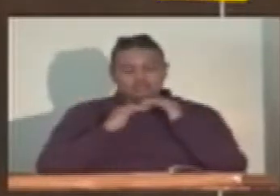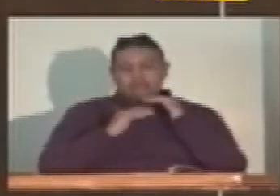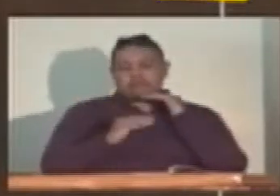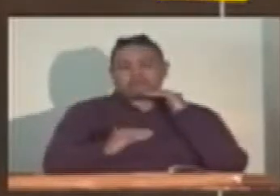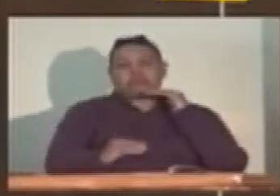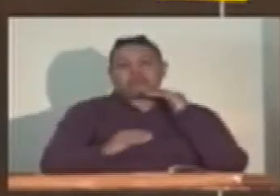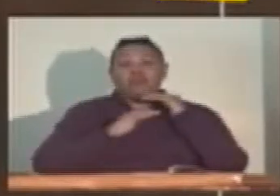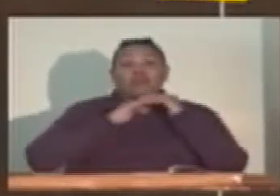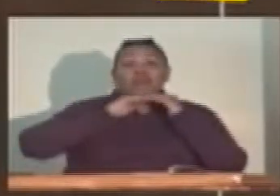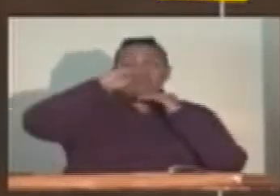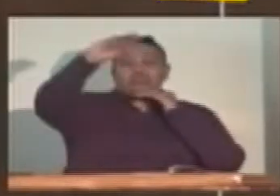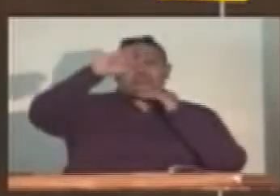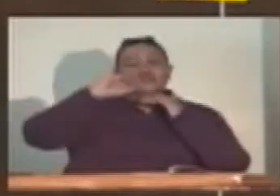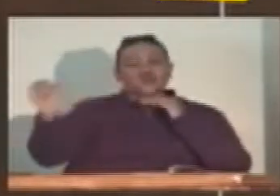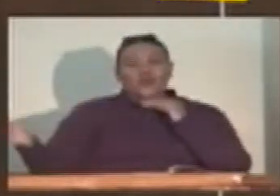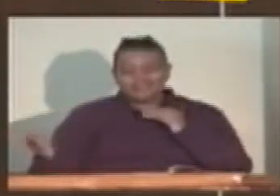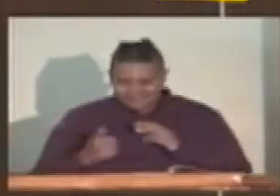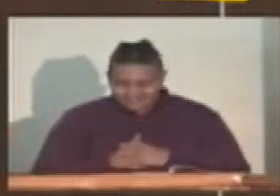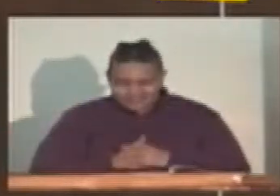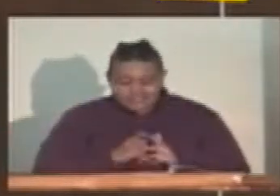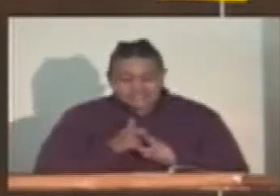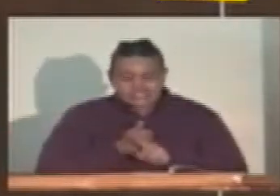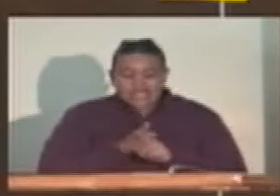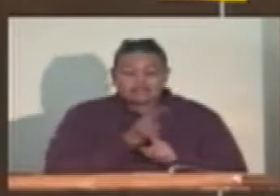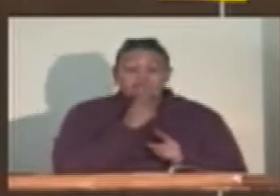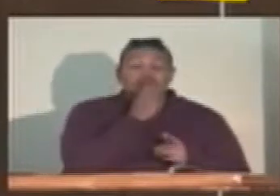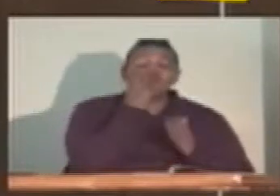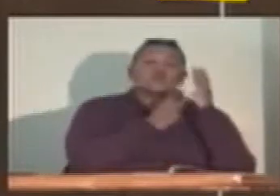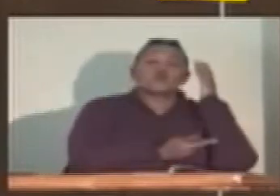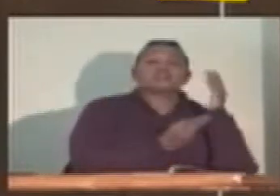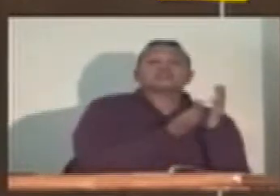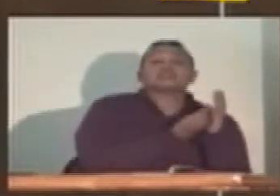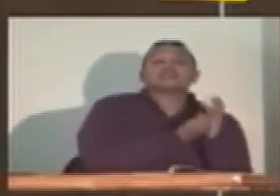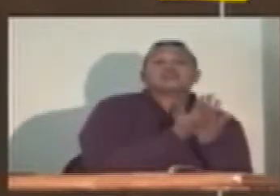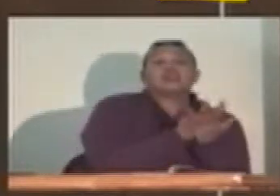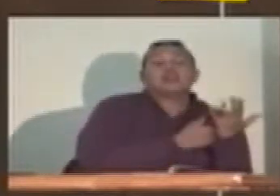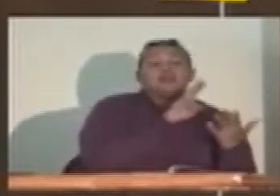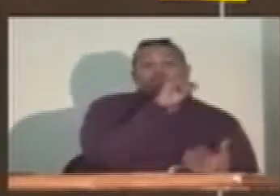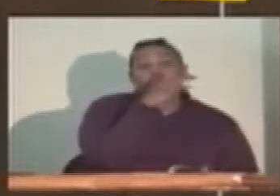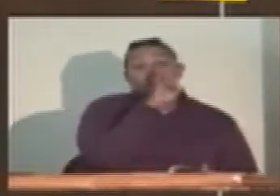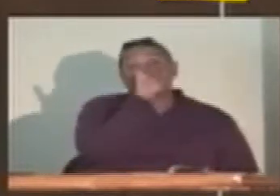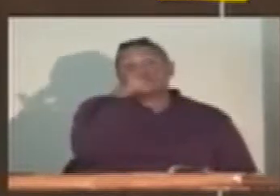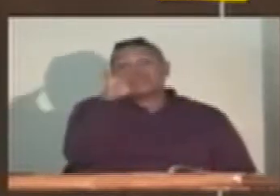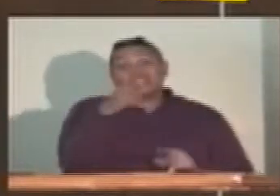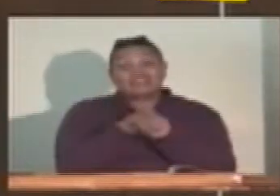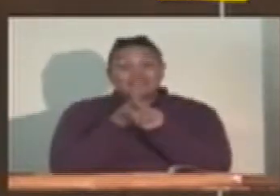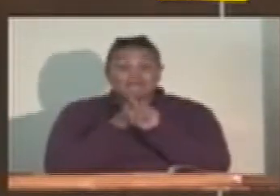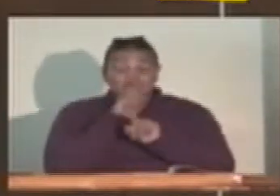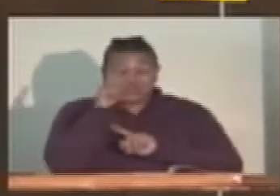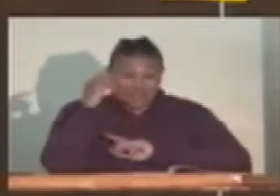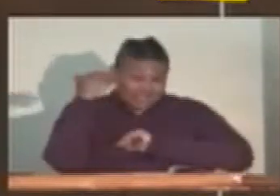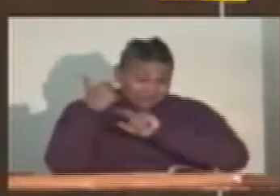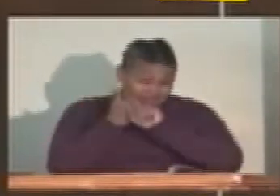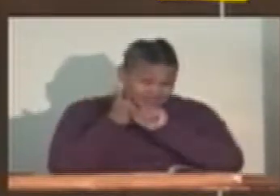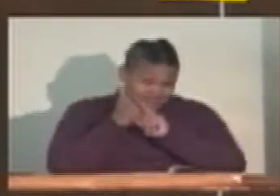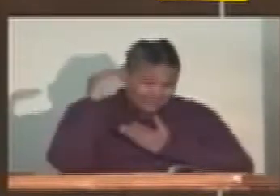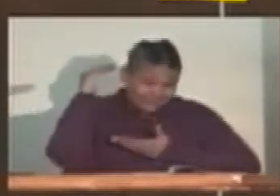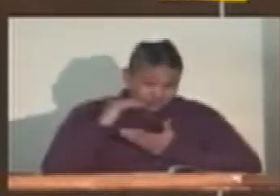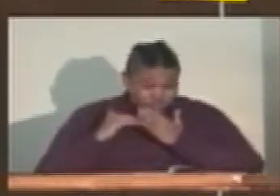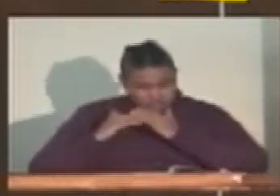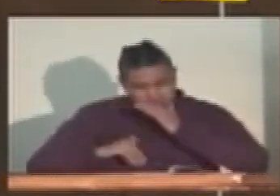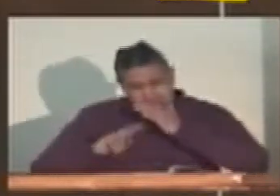path. The projected fare income for 2017-18 is expected to decrease marginally